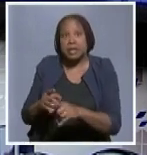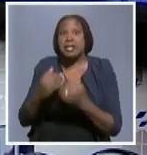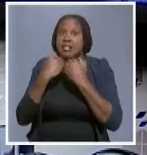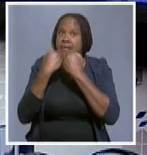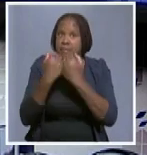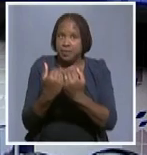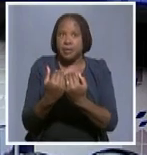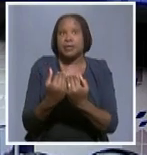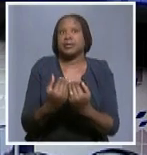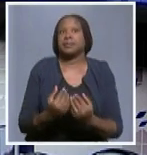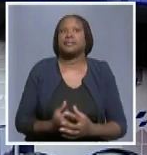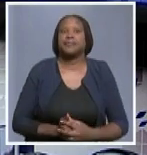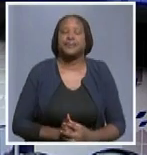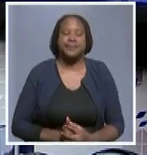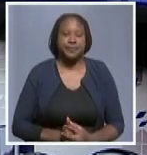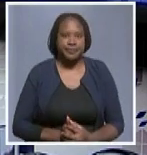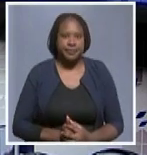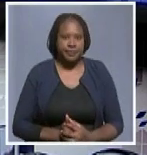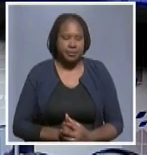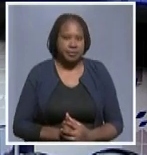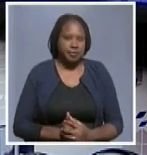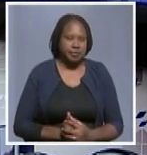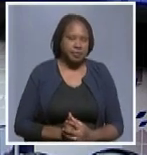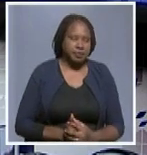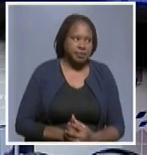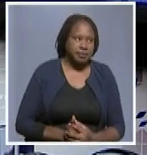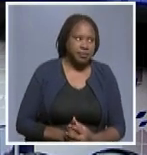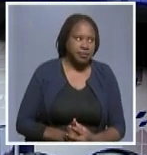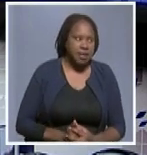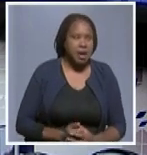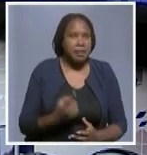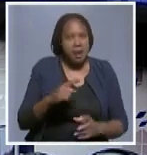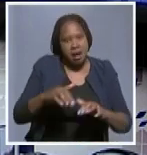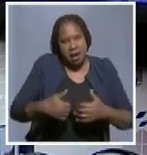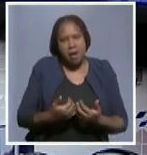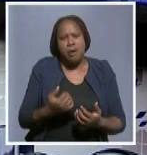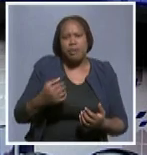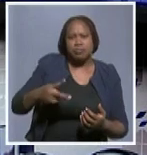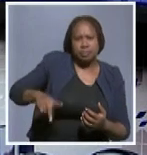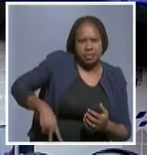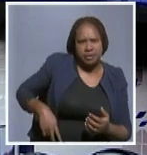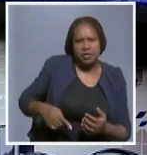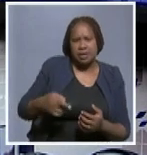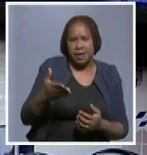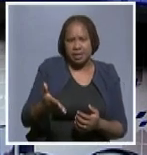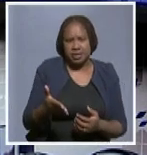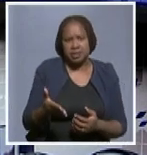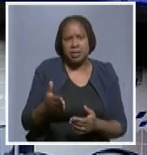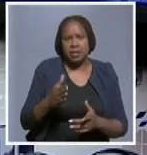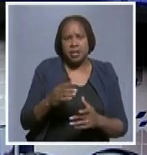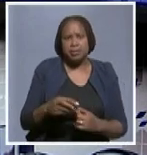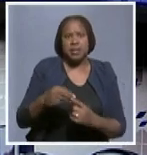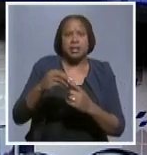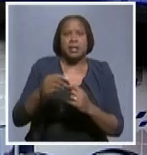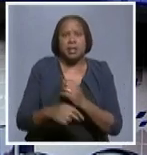importance of these images. So we're moving forward with the digital age, but how beneficial is the geoportal, especially in the upcoming